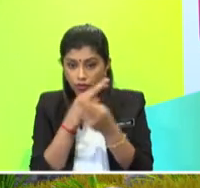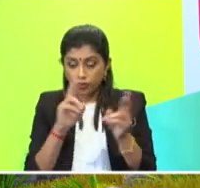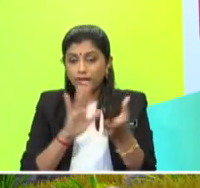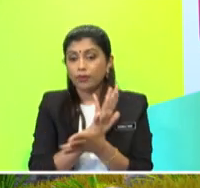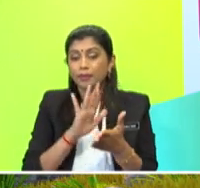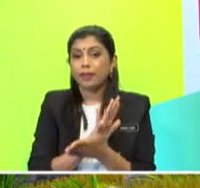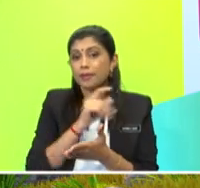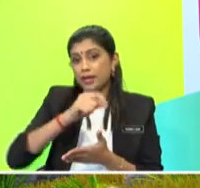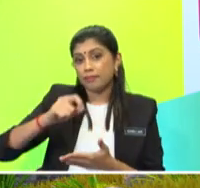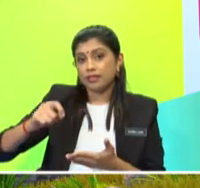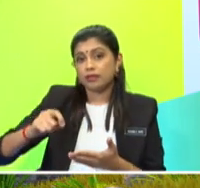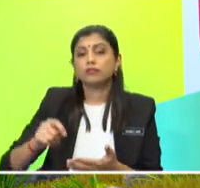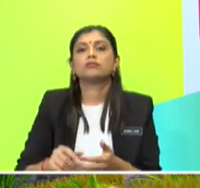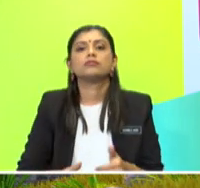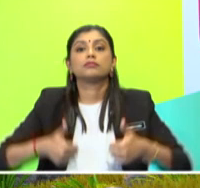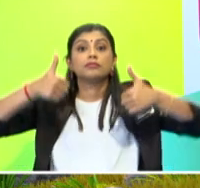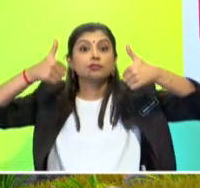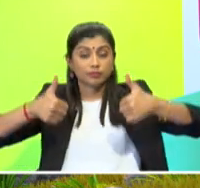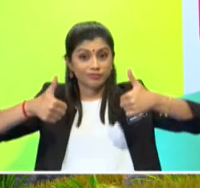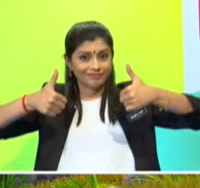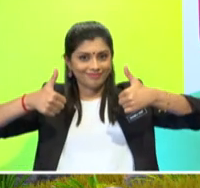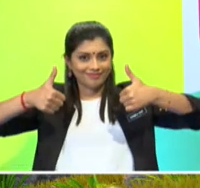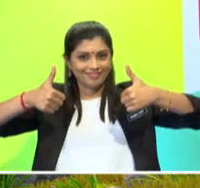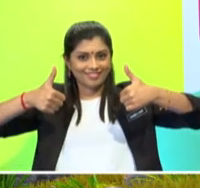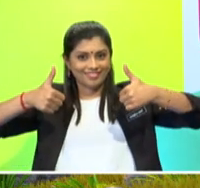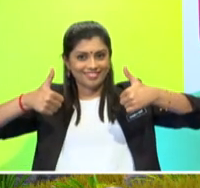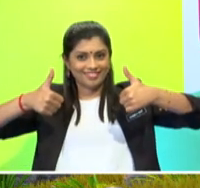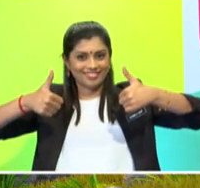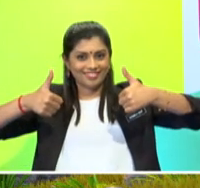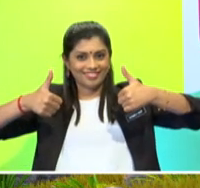ready, show me double thumbs up.